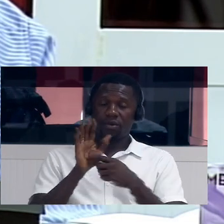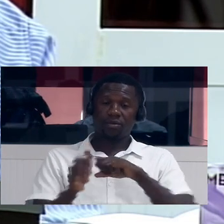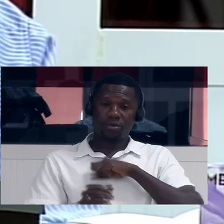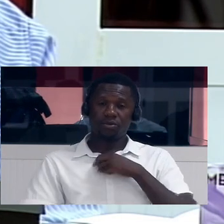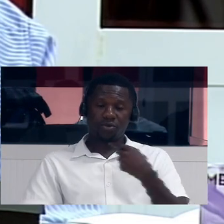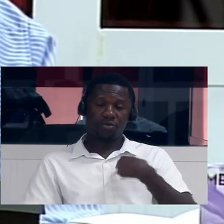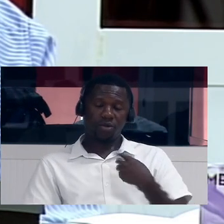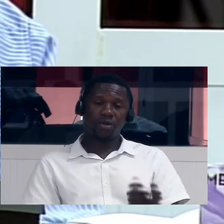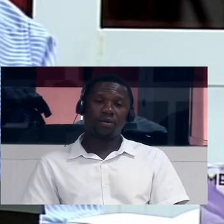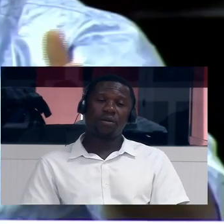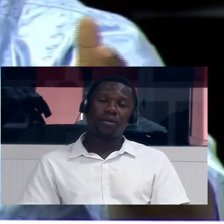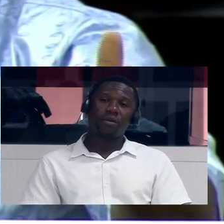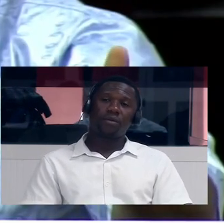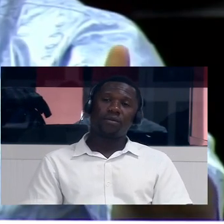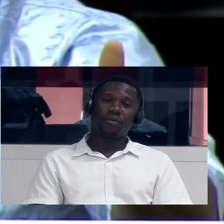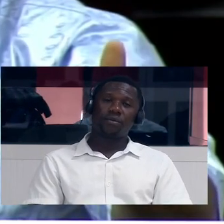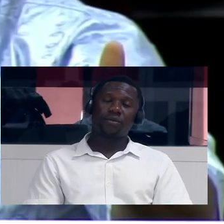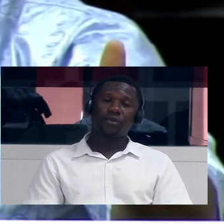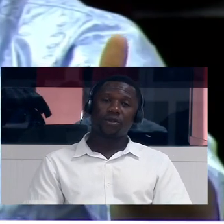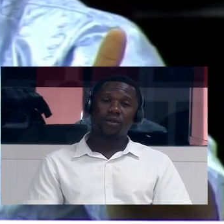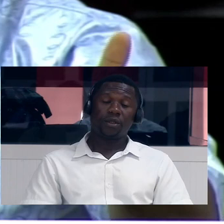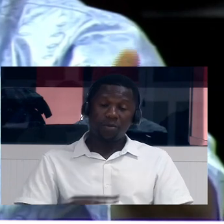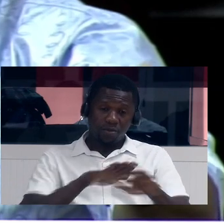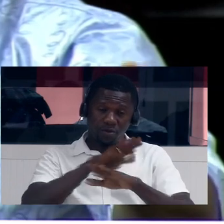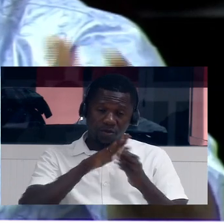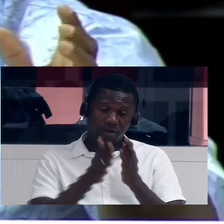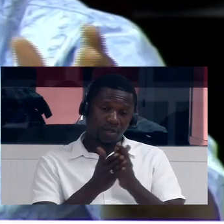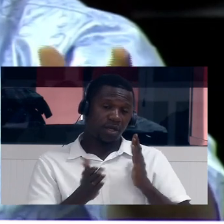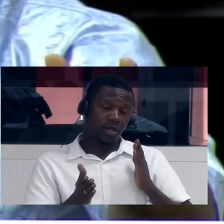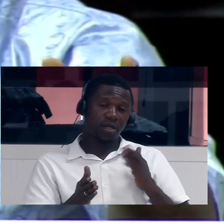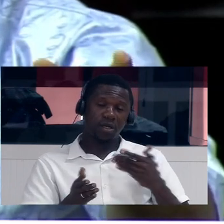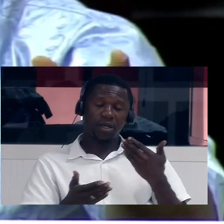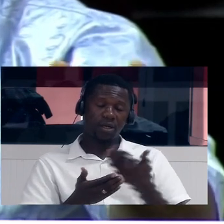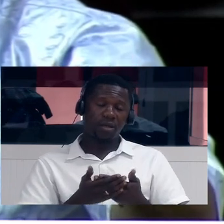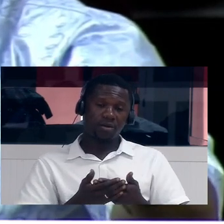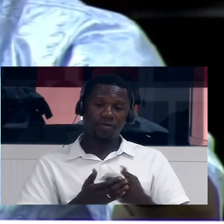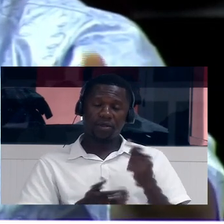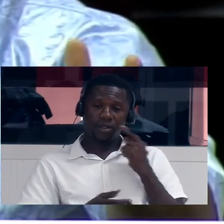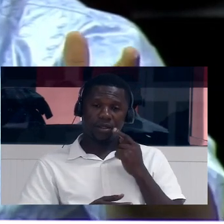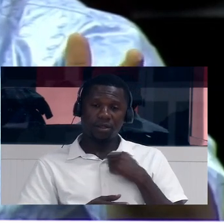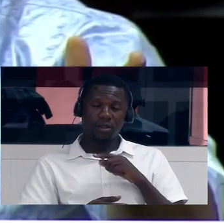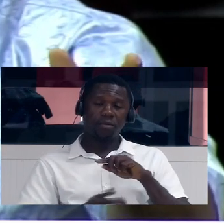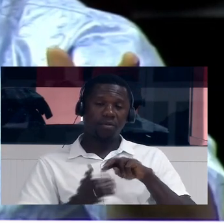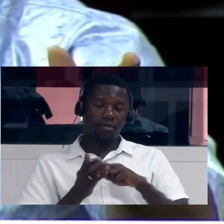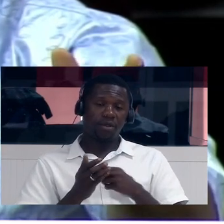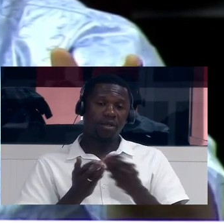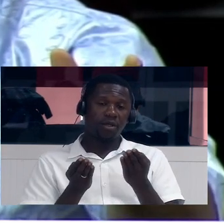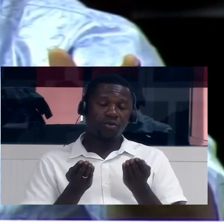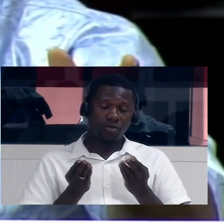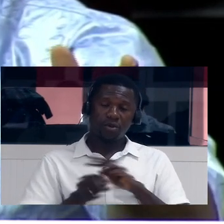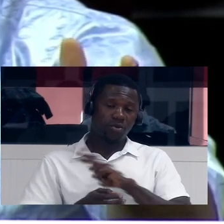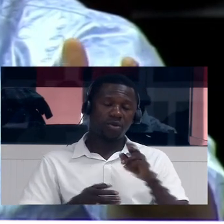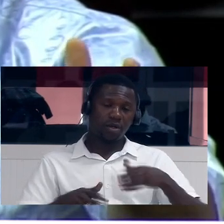So the bottom line at the end of the day is that the students were not happy with the way they were